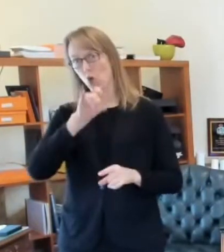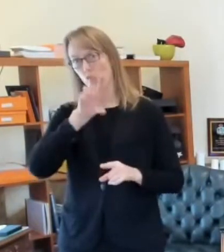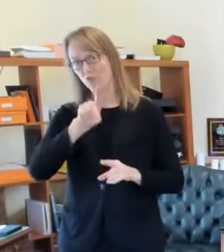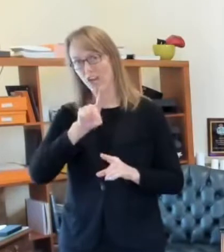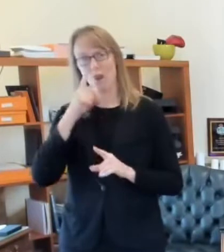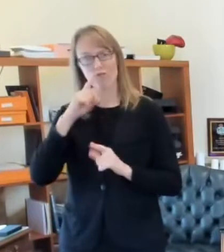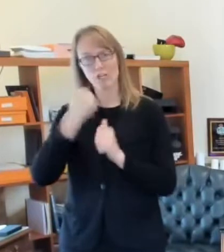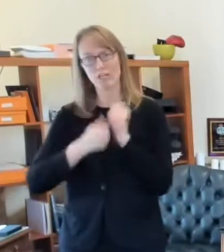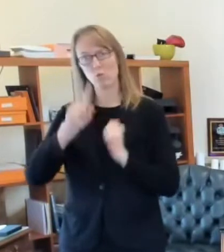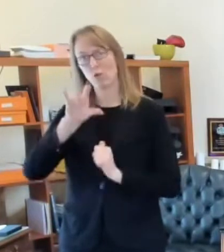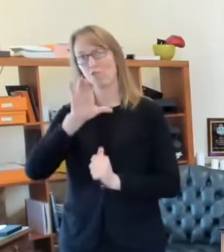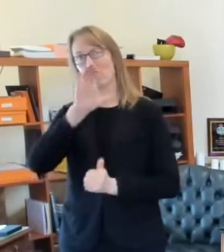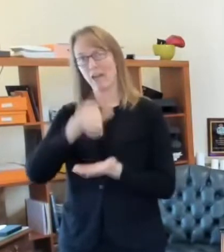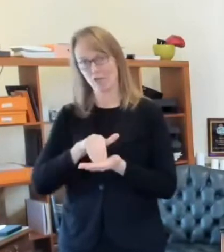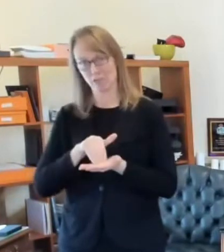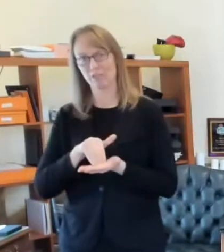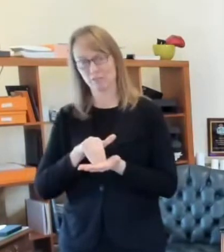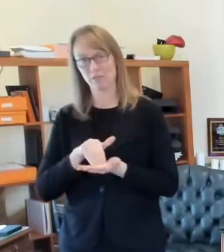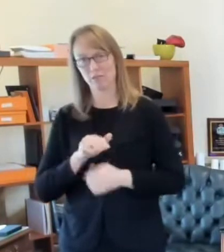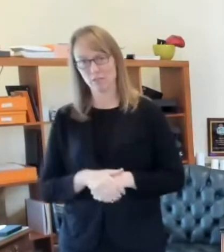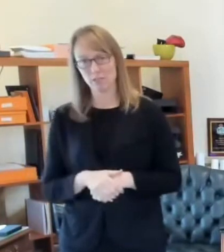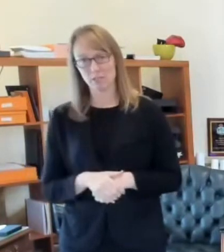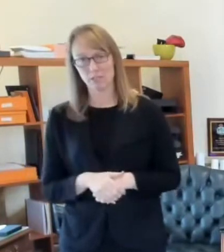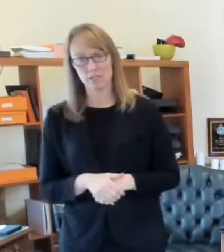it's 66. So we are faring